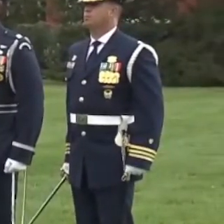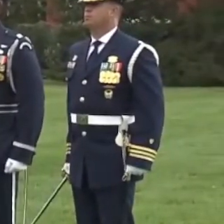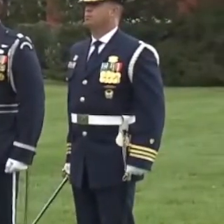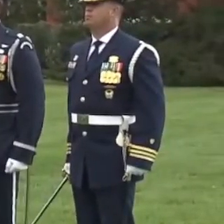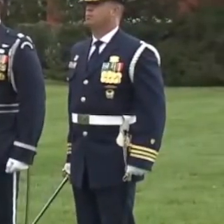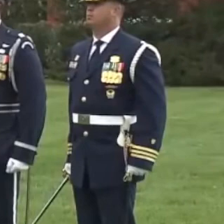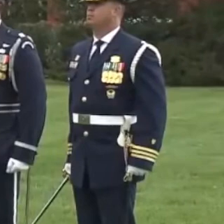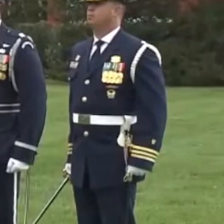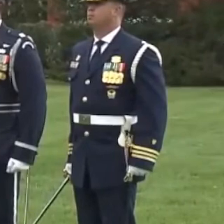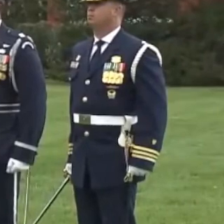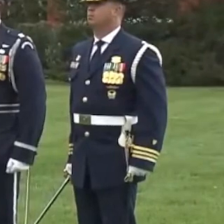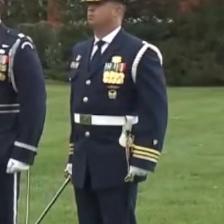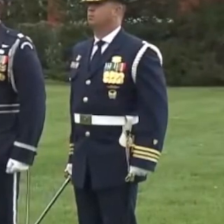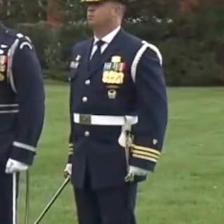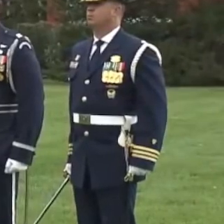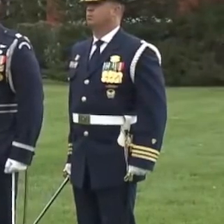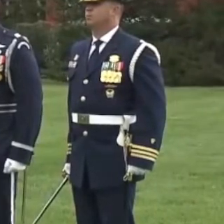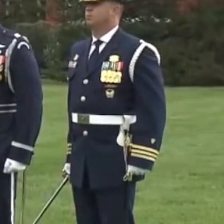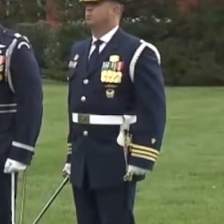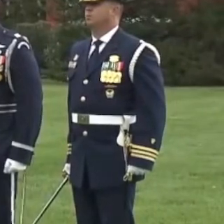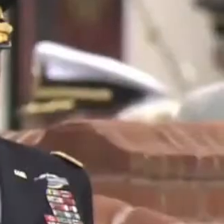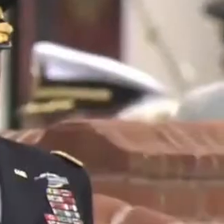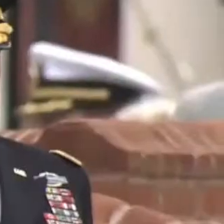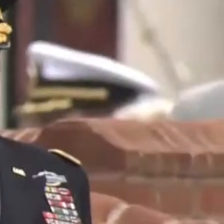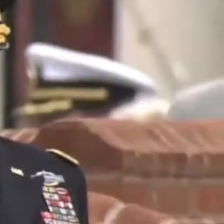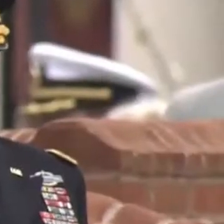Sir, this concludes today's ceremony.